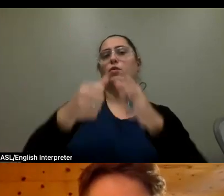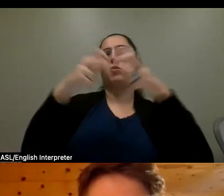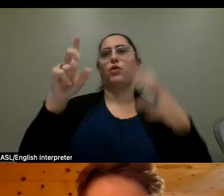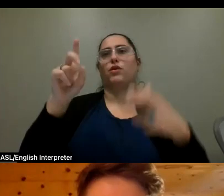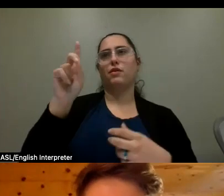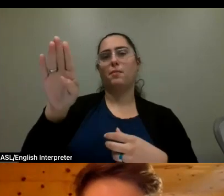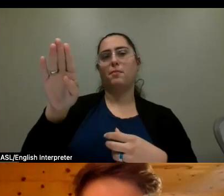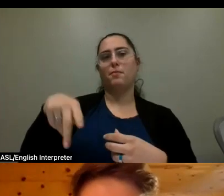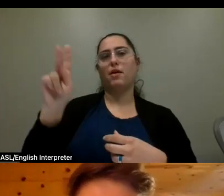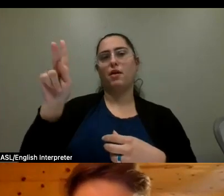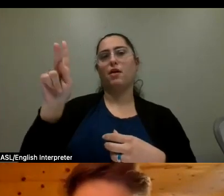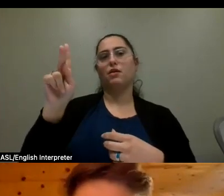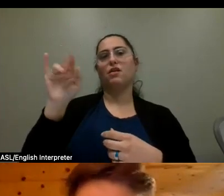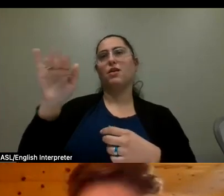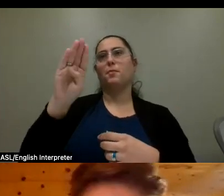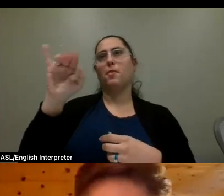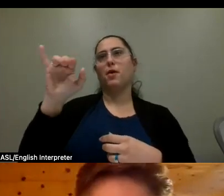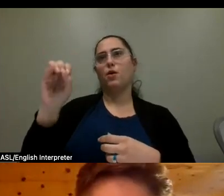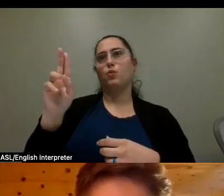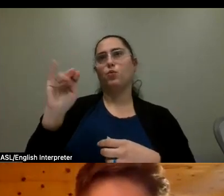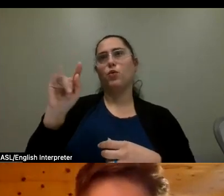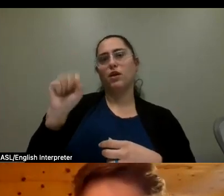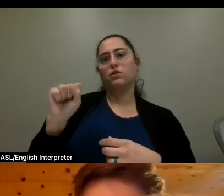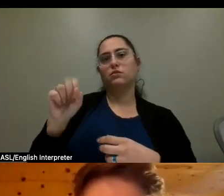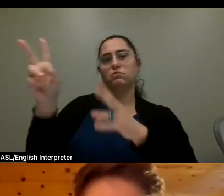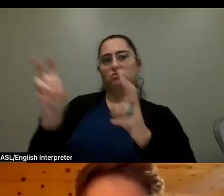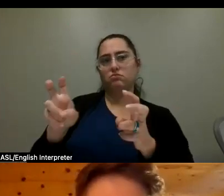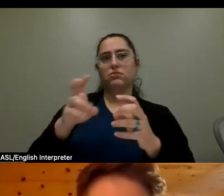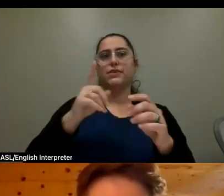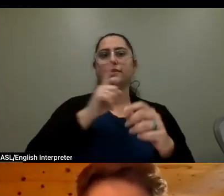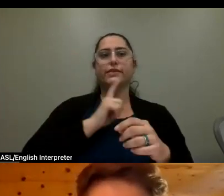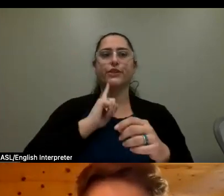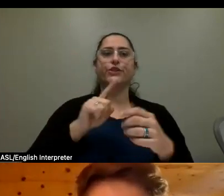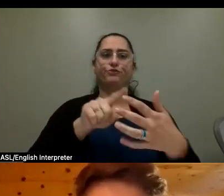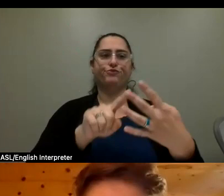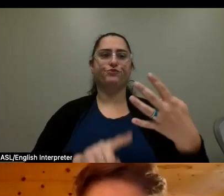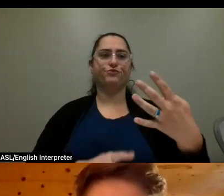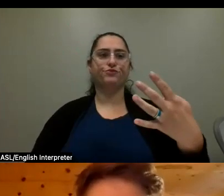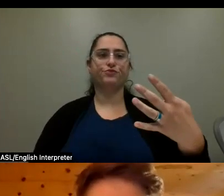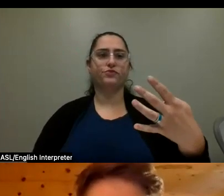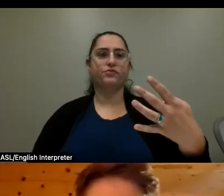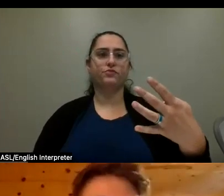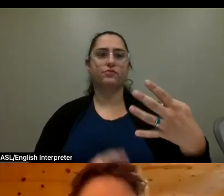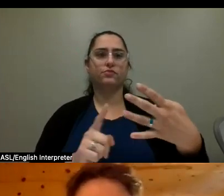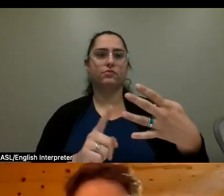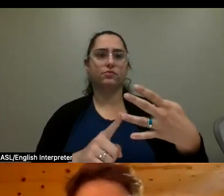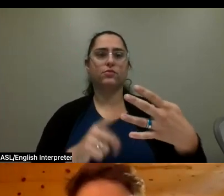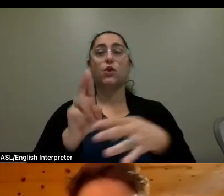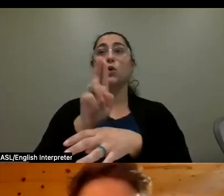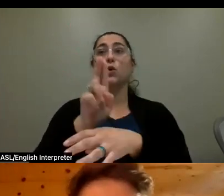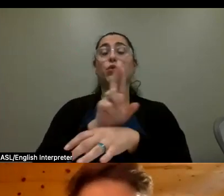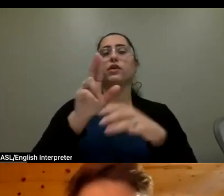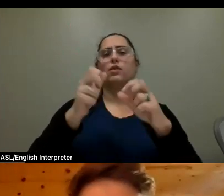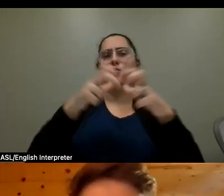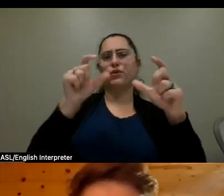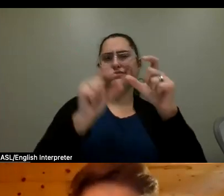the single chains of the PDB, clustered at 30% sequence identity. We're using 3.5 angstrom resolution cutoff, and taking the complexes that are